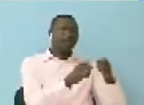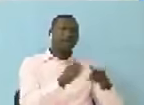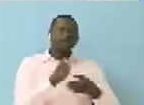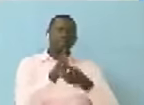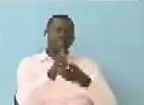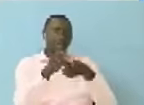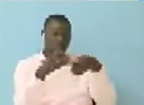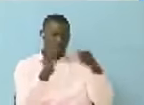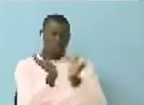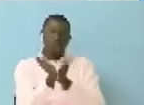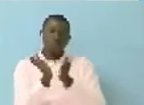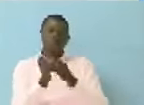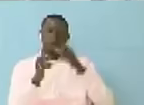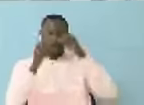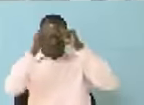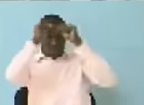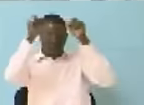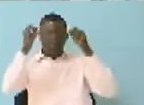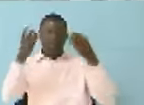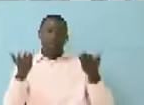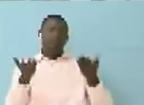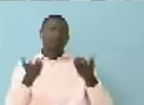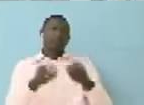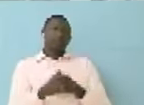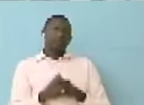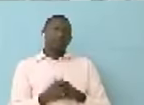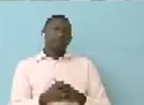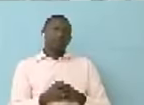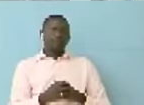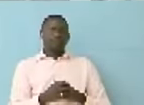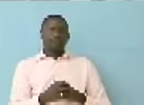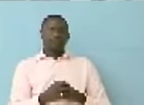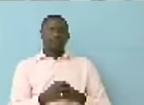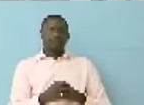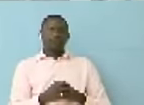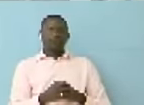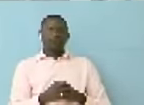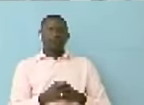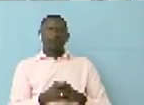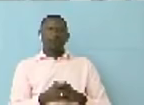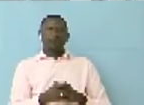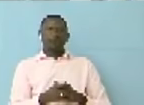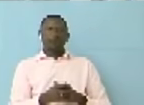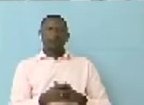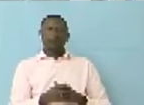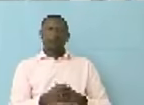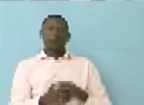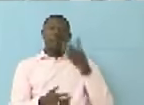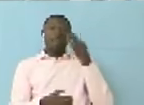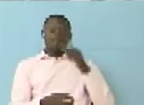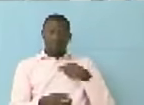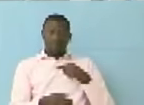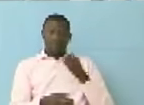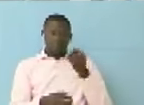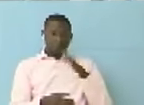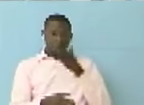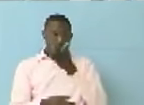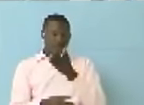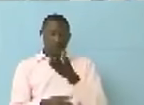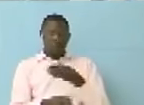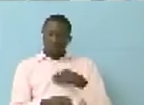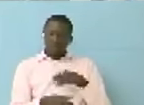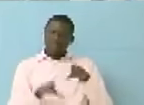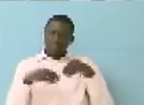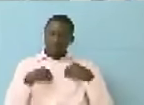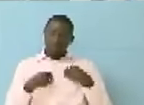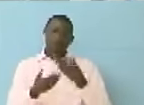président la ki to bon. If that is what it provides, then take it from there. I'm not a legal minded person to know about that. You can take it from there.